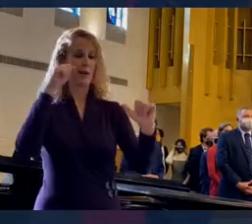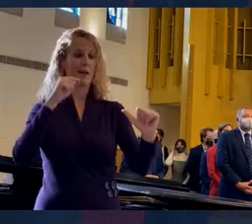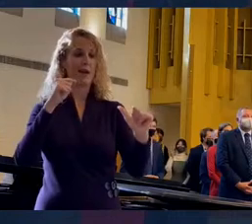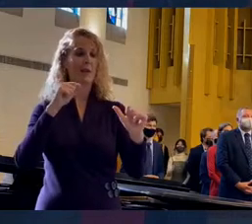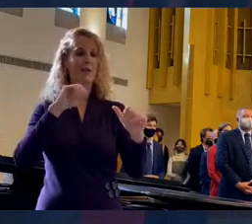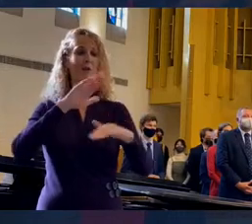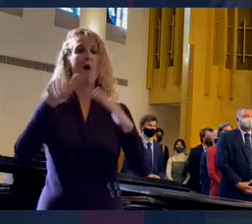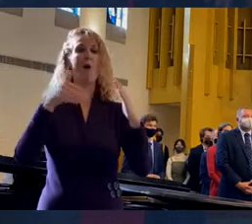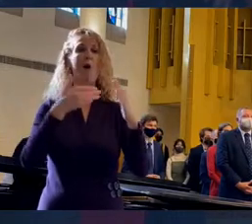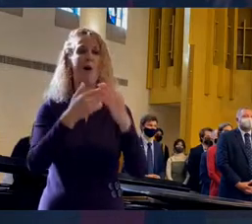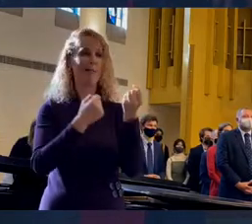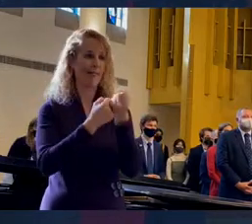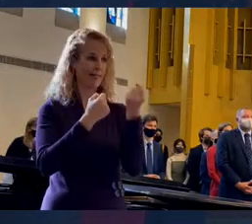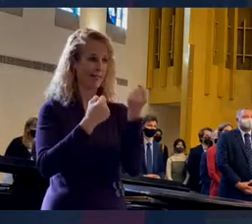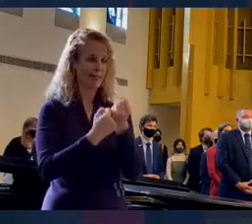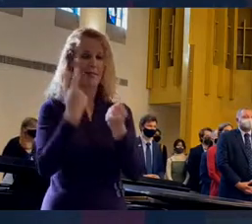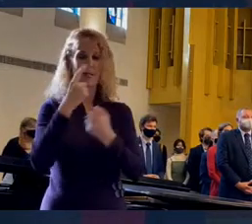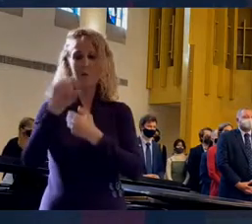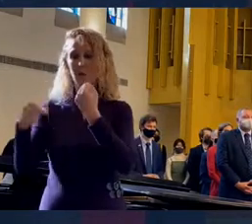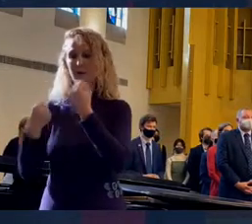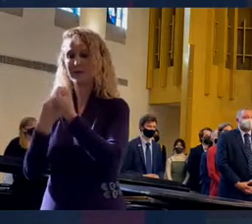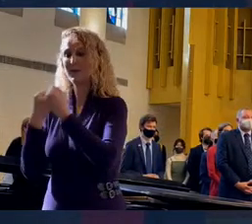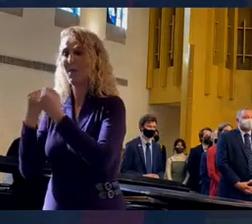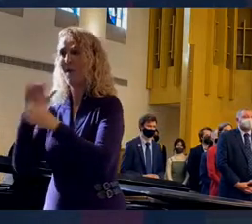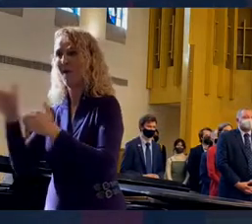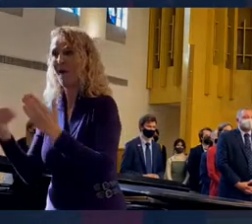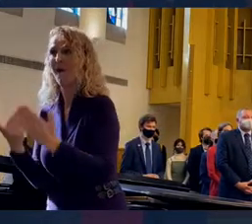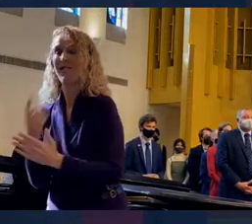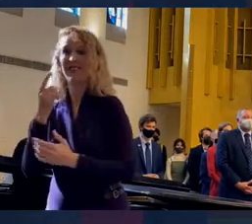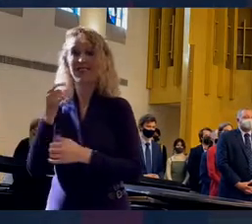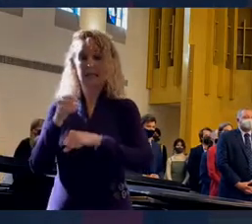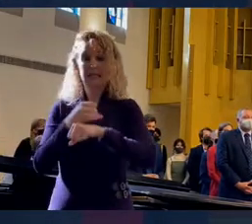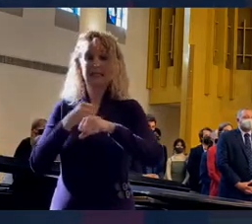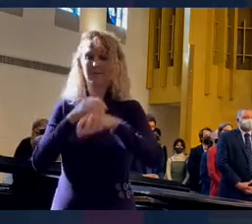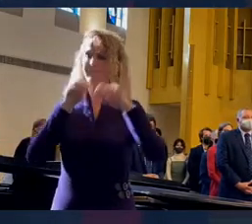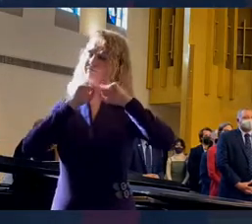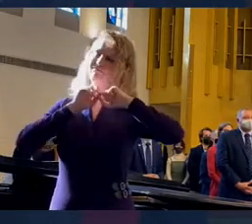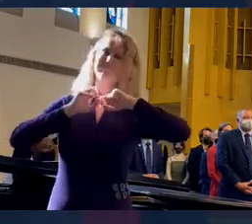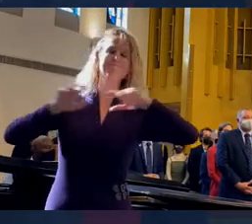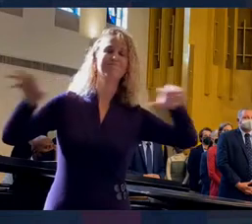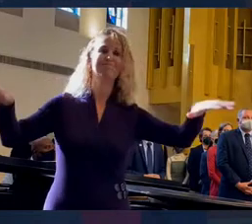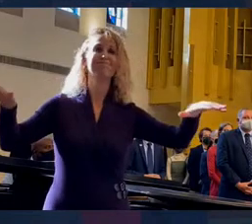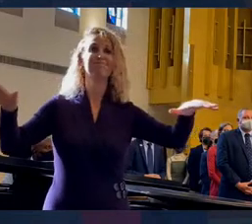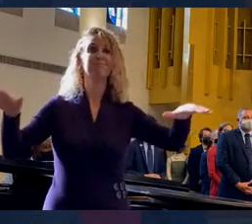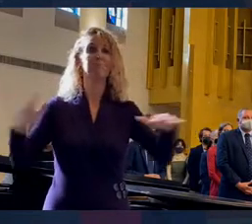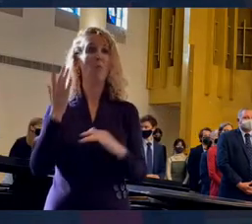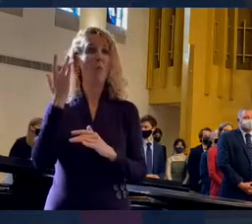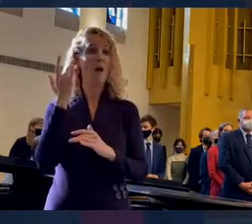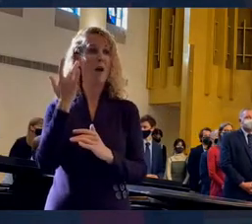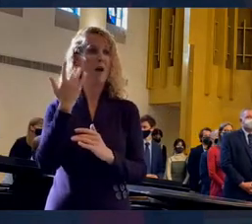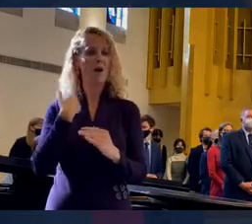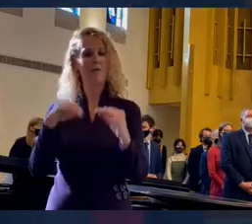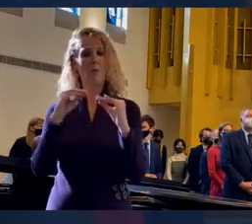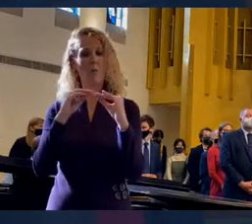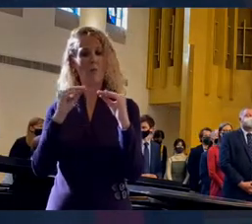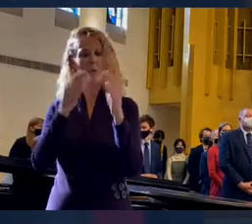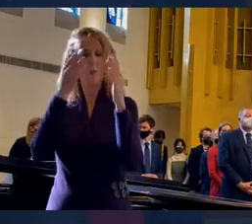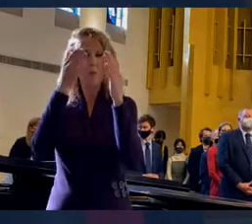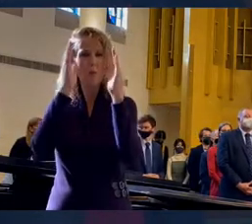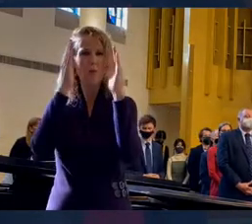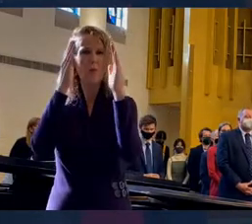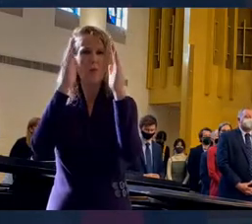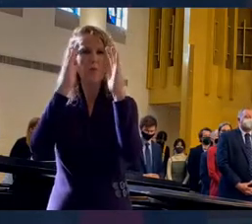the all-for-one and one-for-all spirit of this campus far beyond our borders, becoming ever more attentive